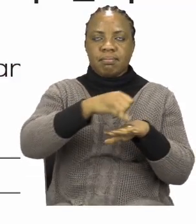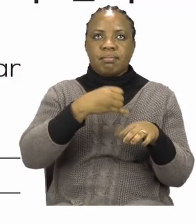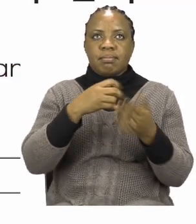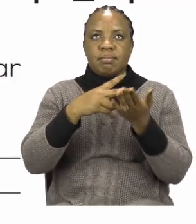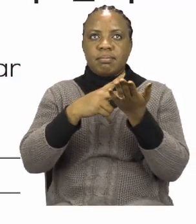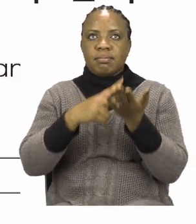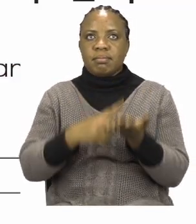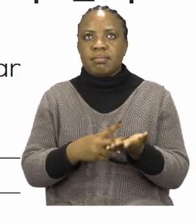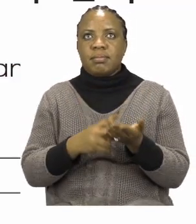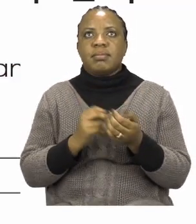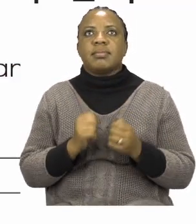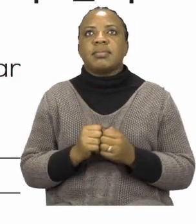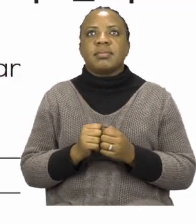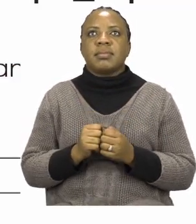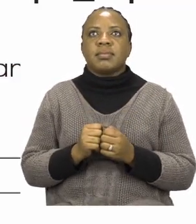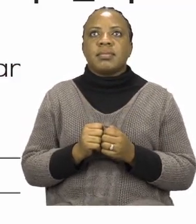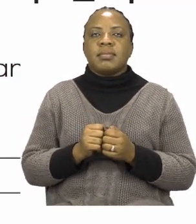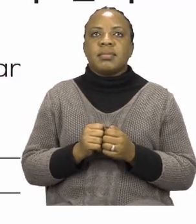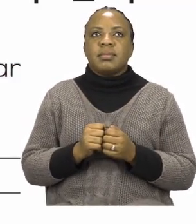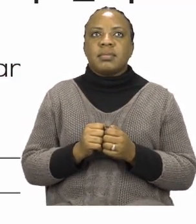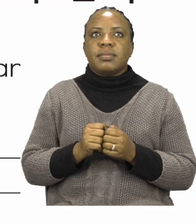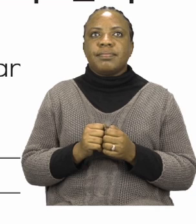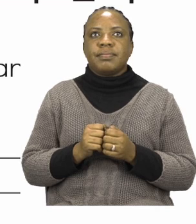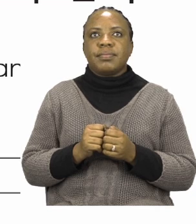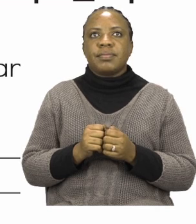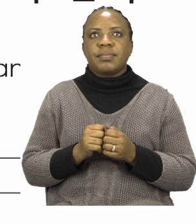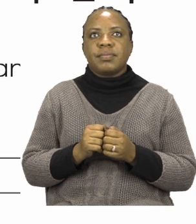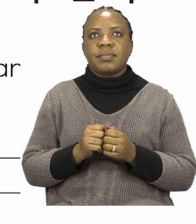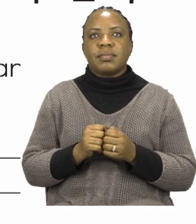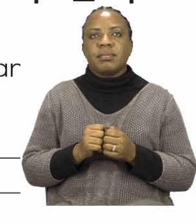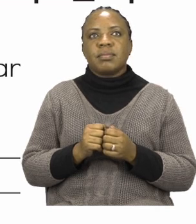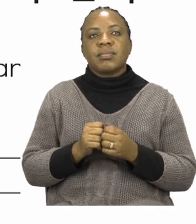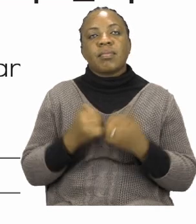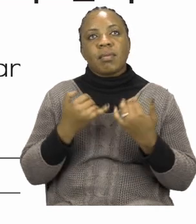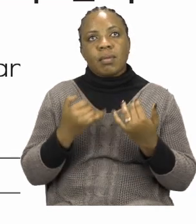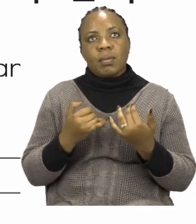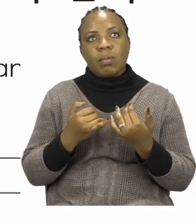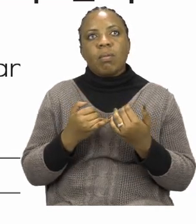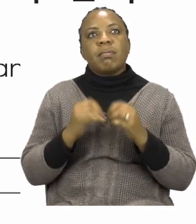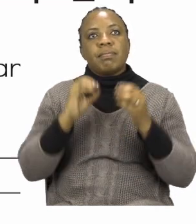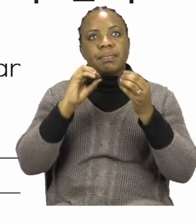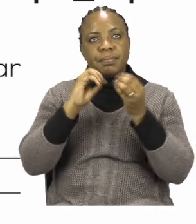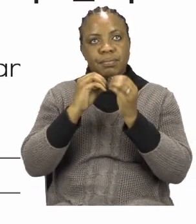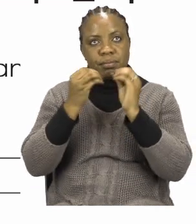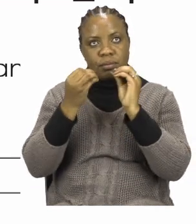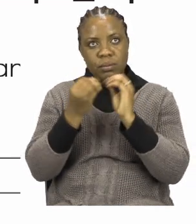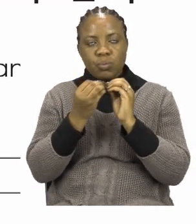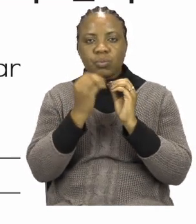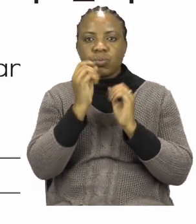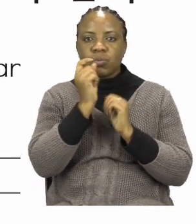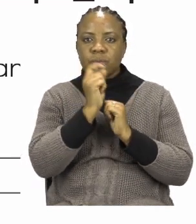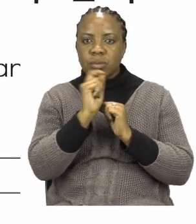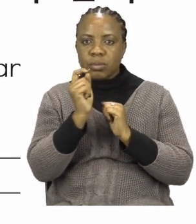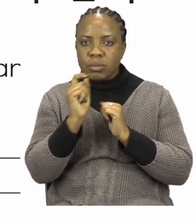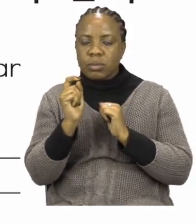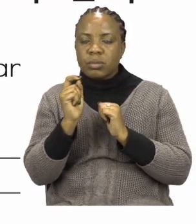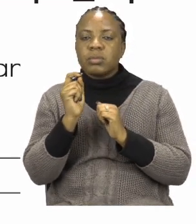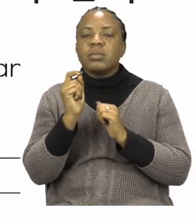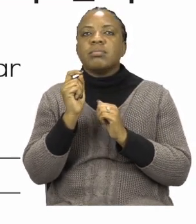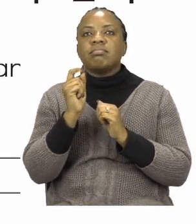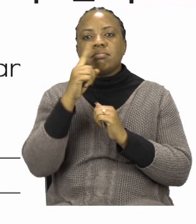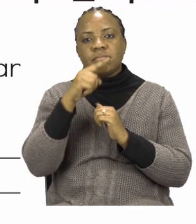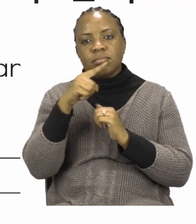we are going to be putting the following numbers into their correct places and then writing it in expanded